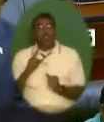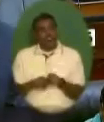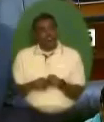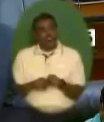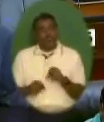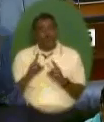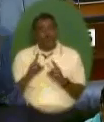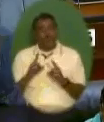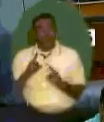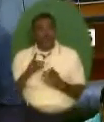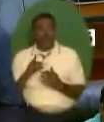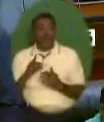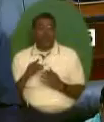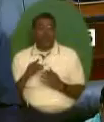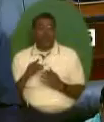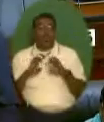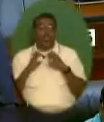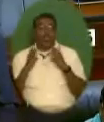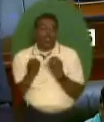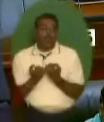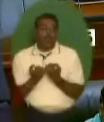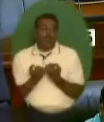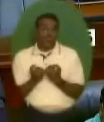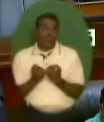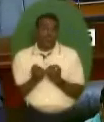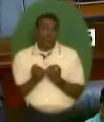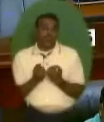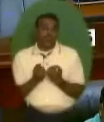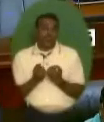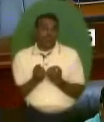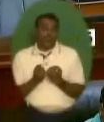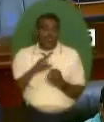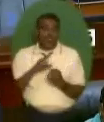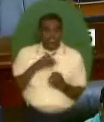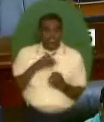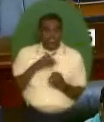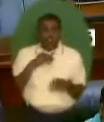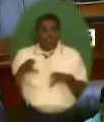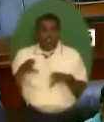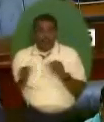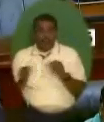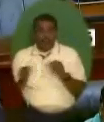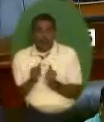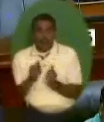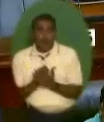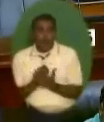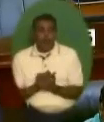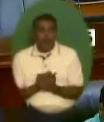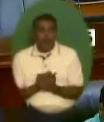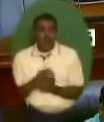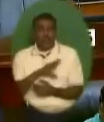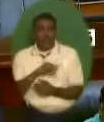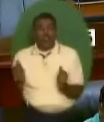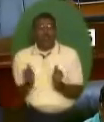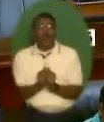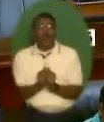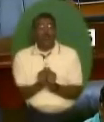enterprise is now saying that non-payment has to do with forestalling massive fraud on the part of contractors, who, according to